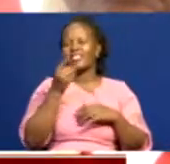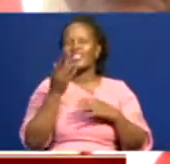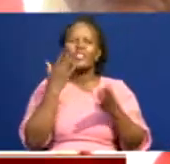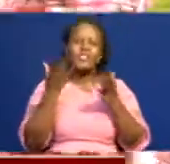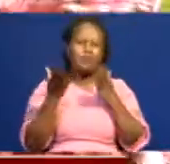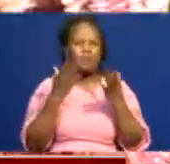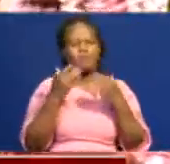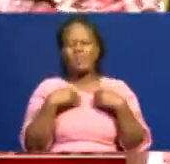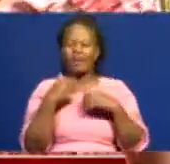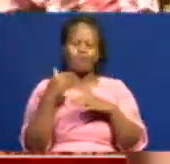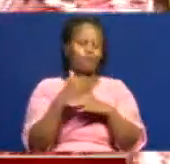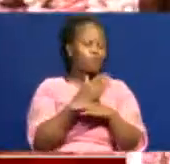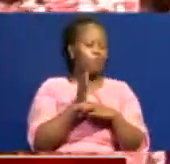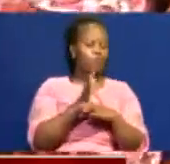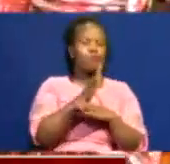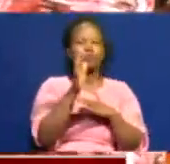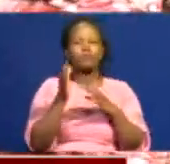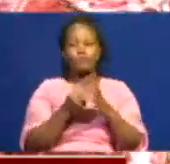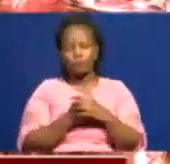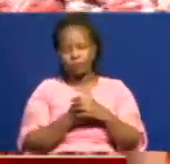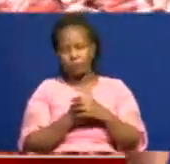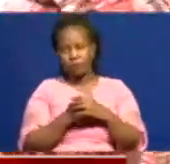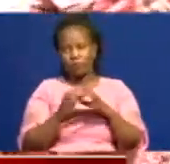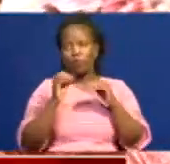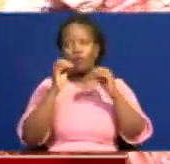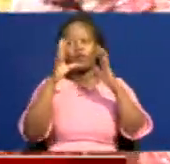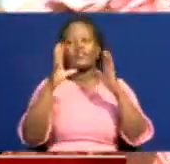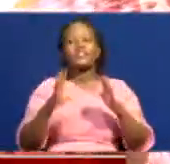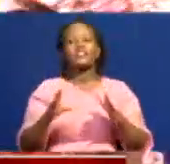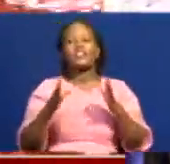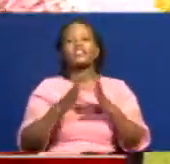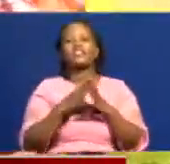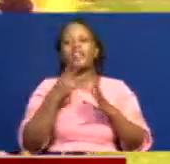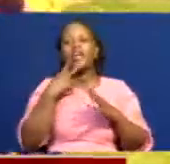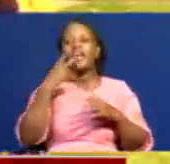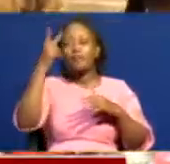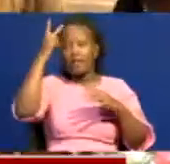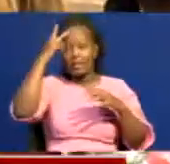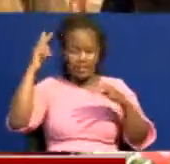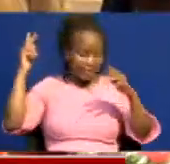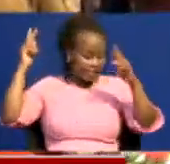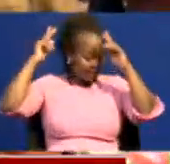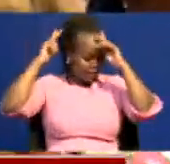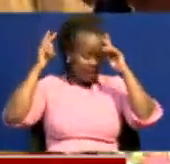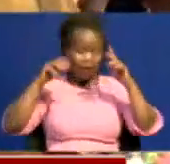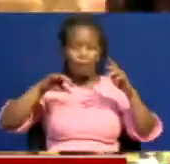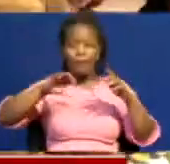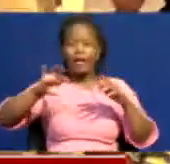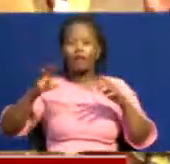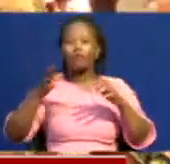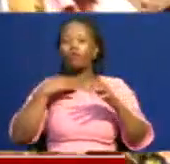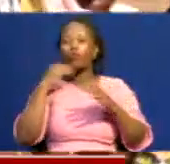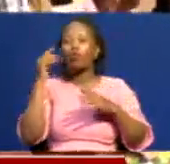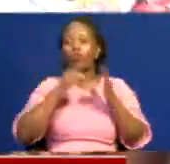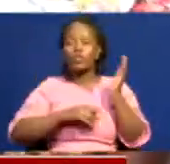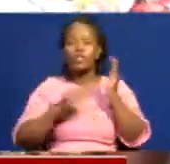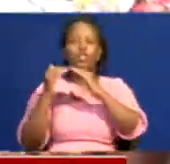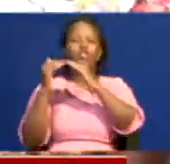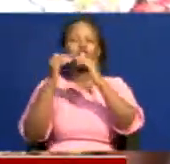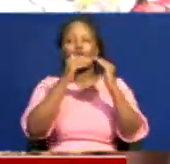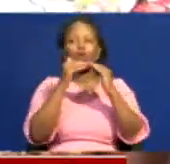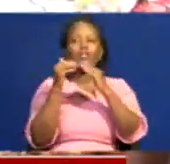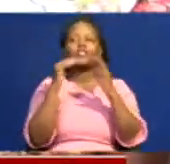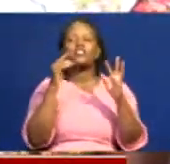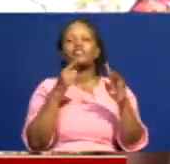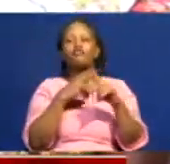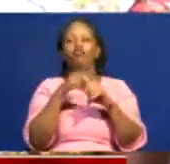haijaenda sawa sawa. Meanwhile, teachers and parents in Kakamega County want fairness in the Form 1 selection process. The